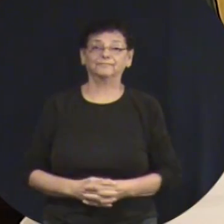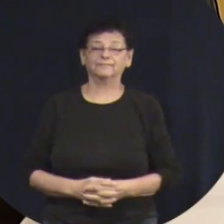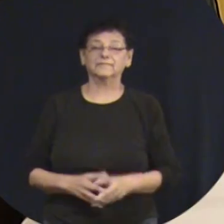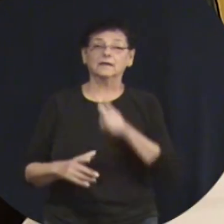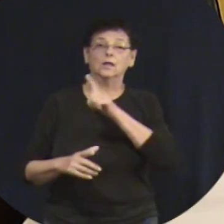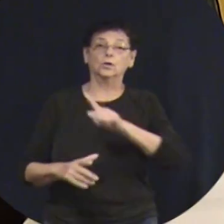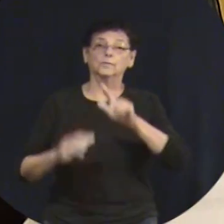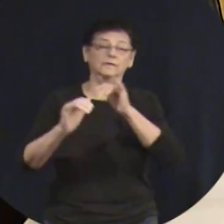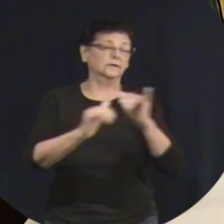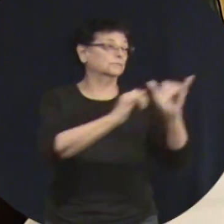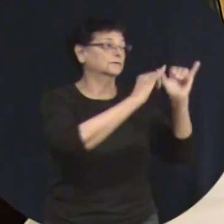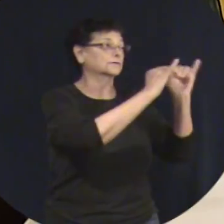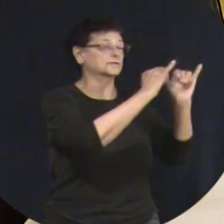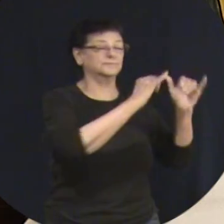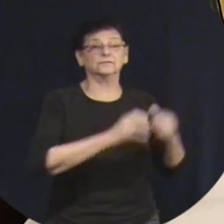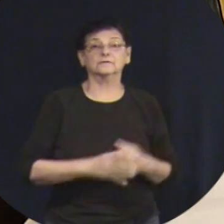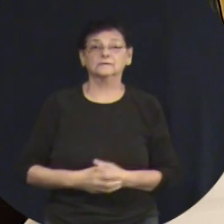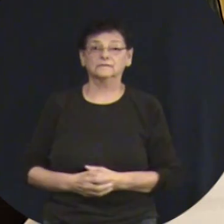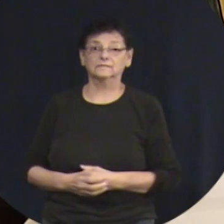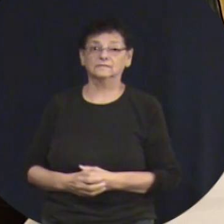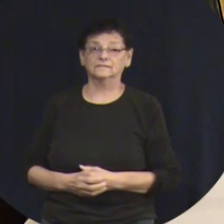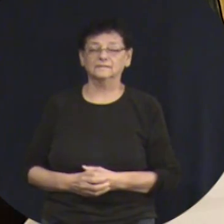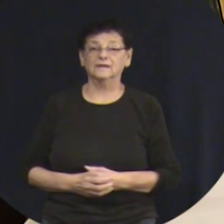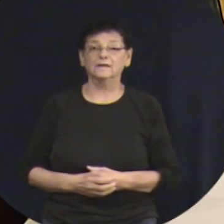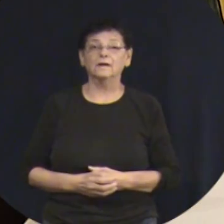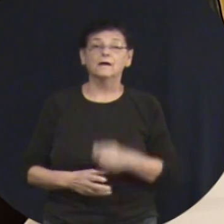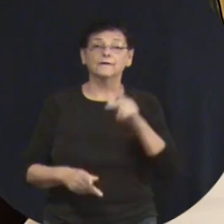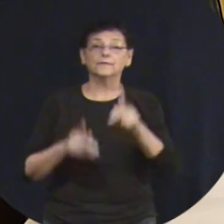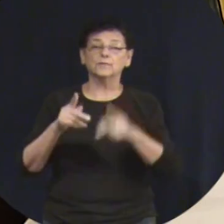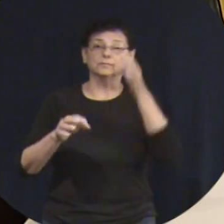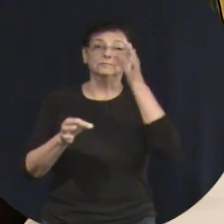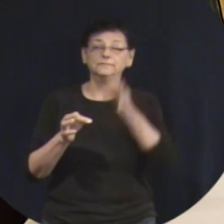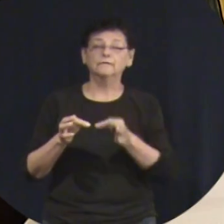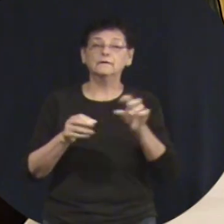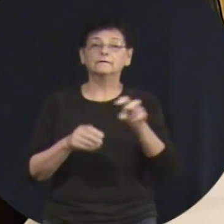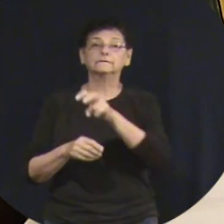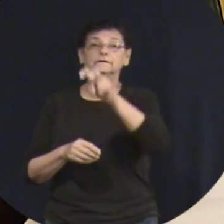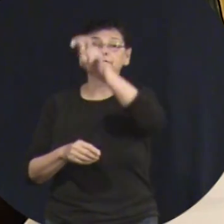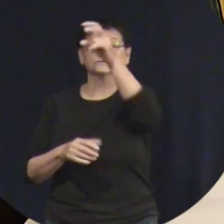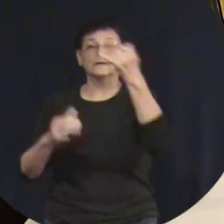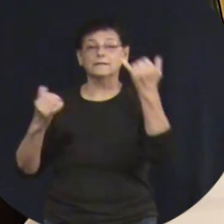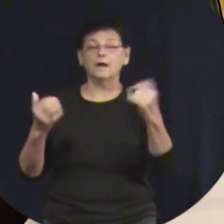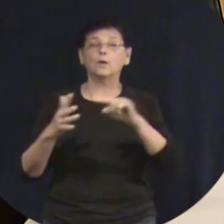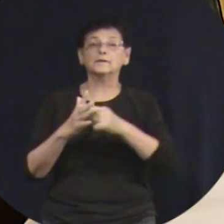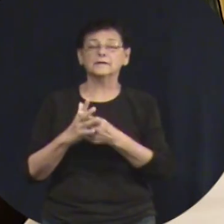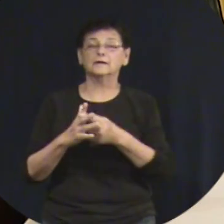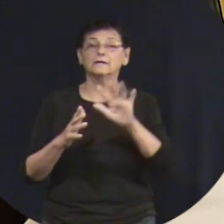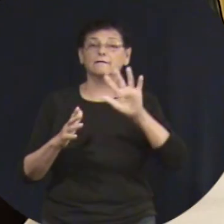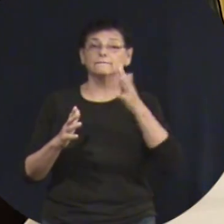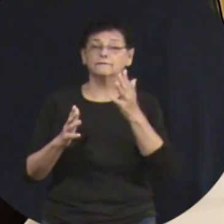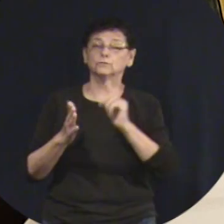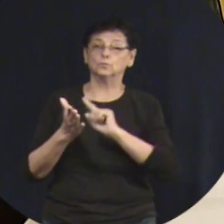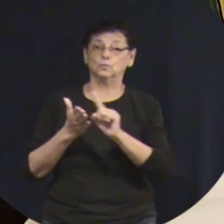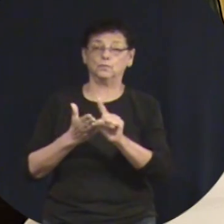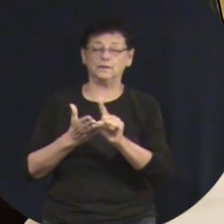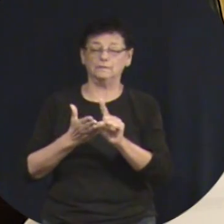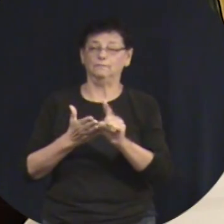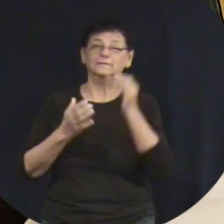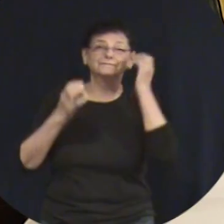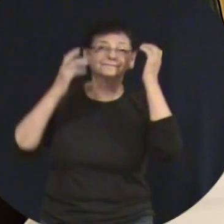Amen. The Lord be with you. And with your spirit. As a people of faith, we have journeyed, and now beginning our fifth week,